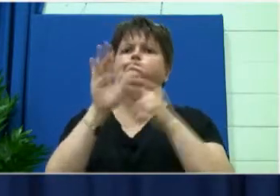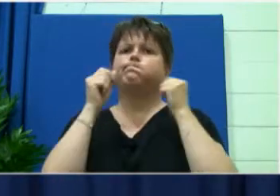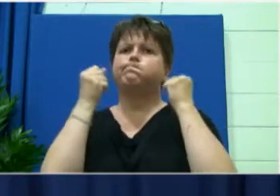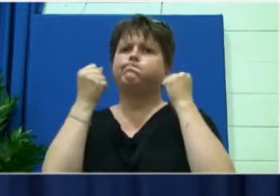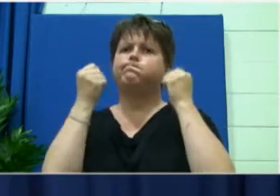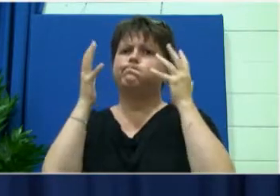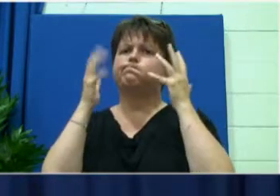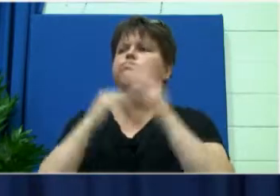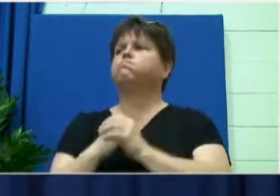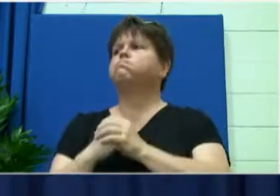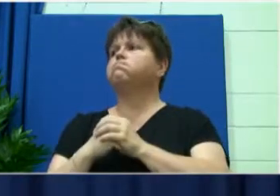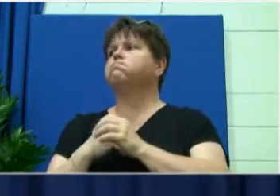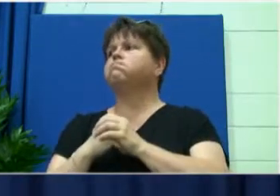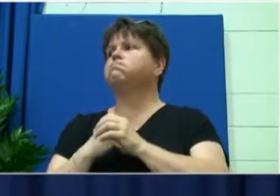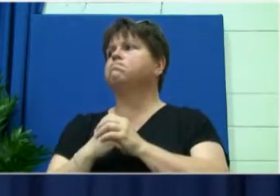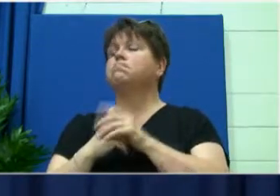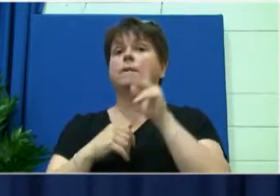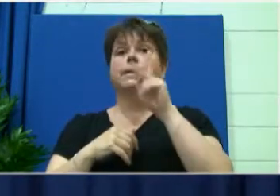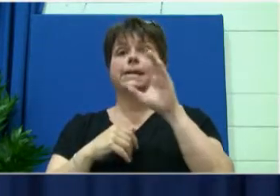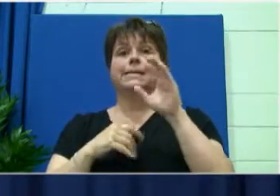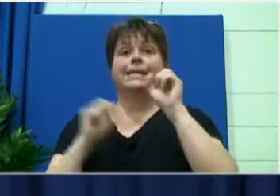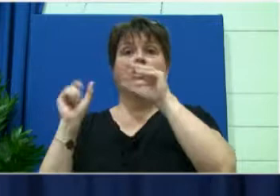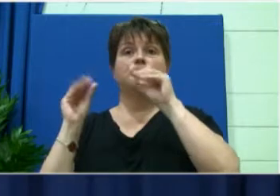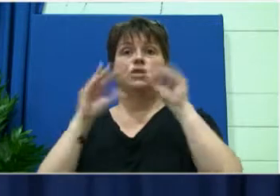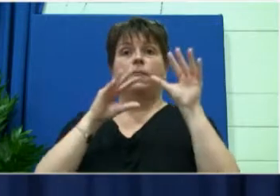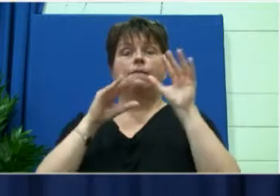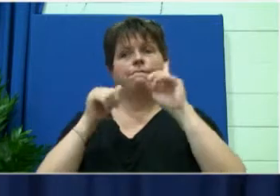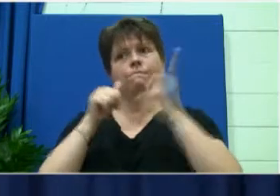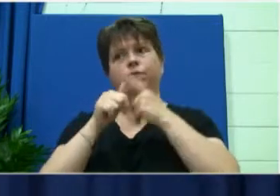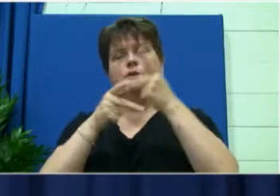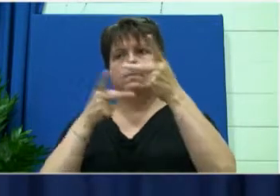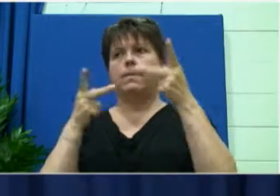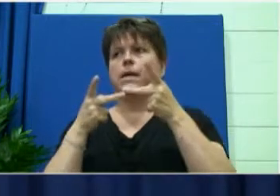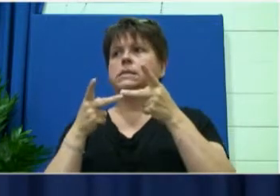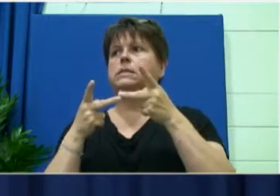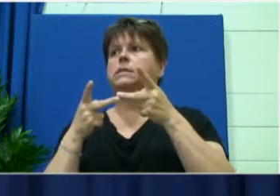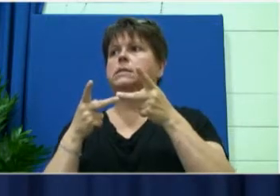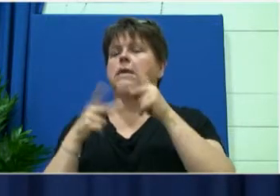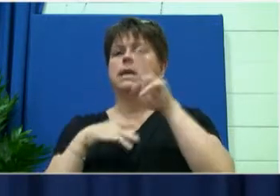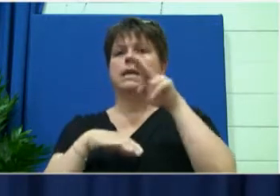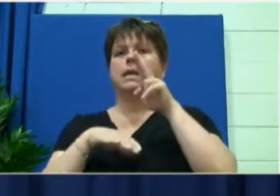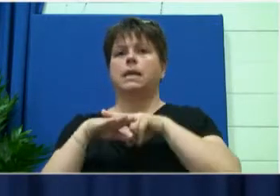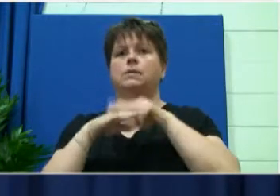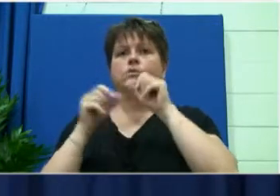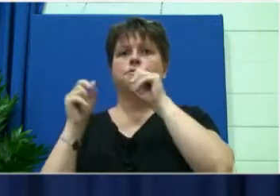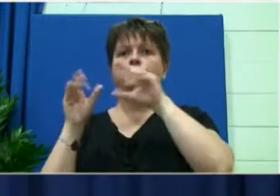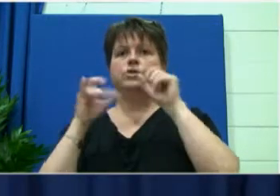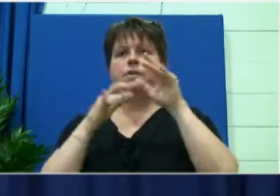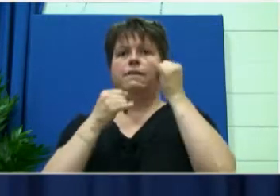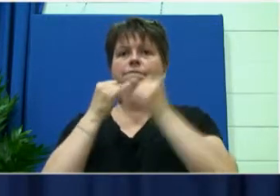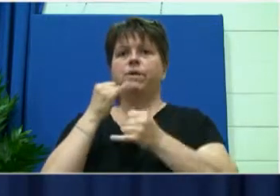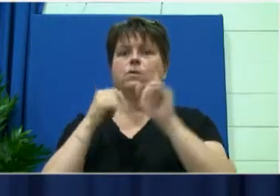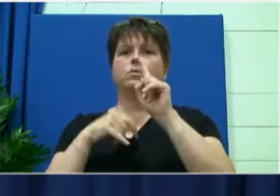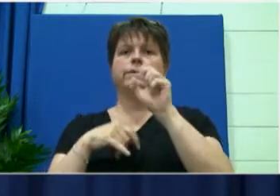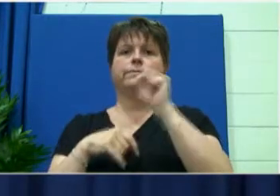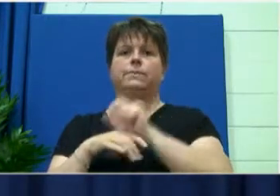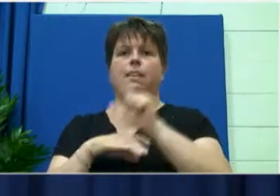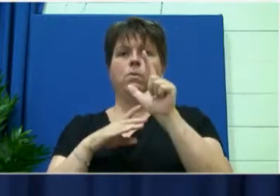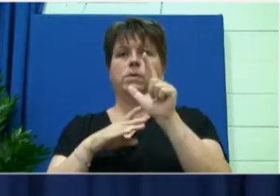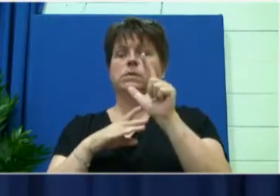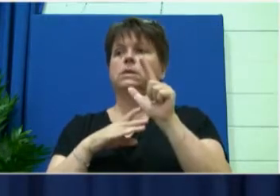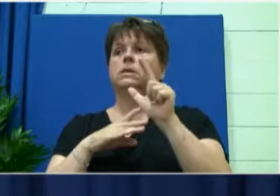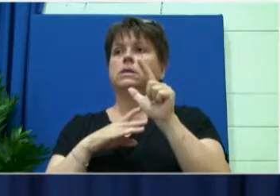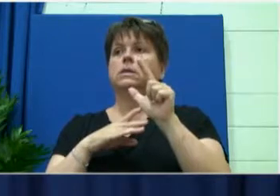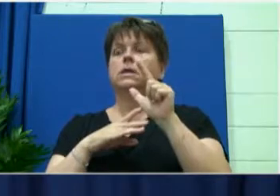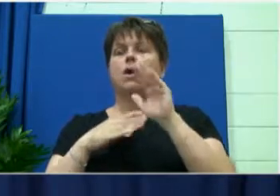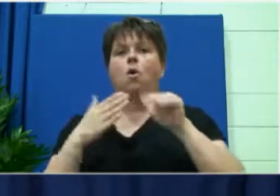victory. The KC cheerleaders won first place at the National Cheerleading Finals in St. Louis and